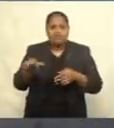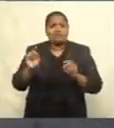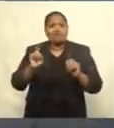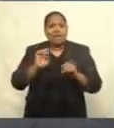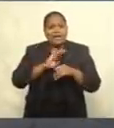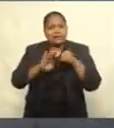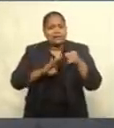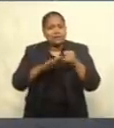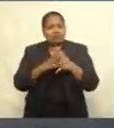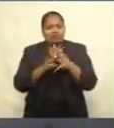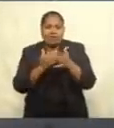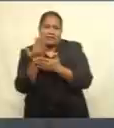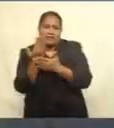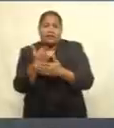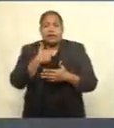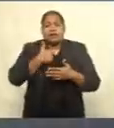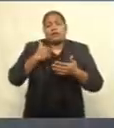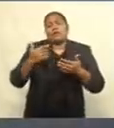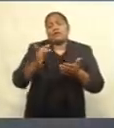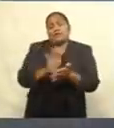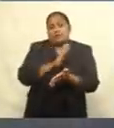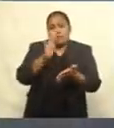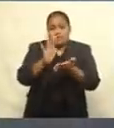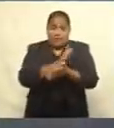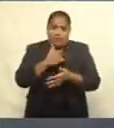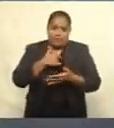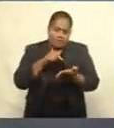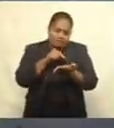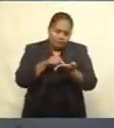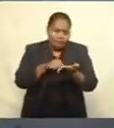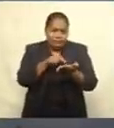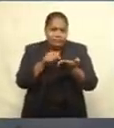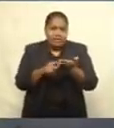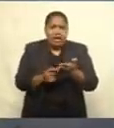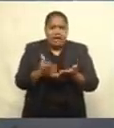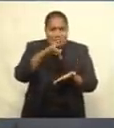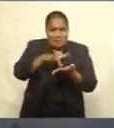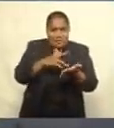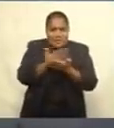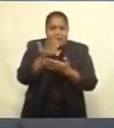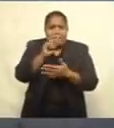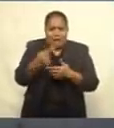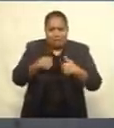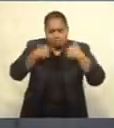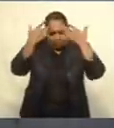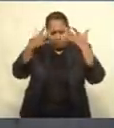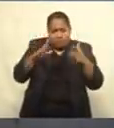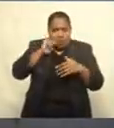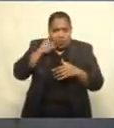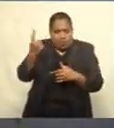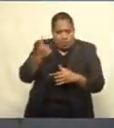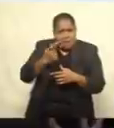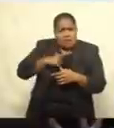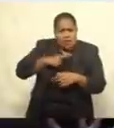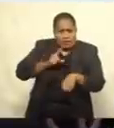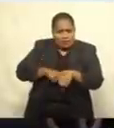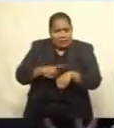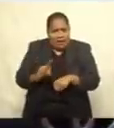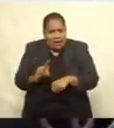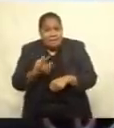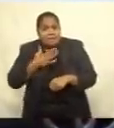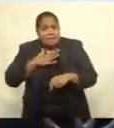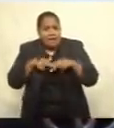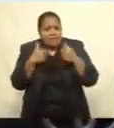I am grateful for the rations. I had dialed the helpline after midday, but I didn't know they were going to come because it's getting late. My family